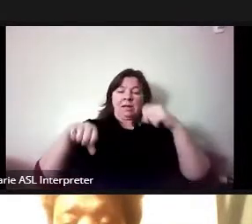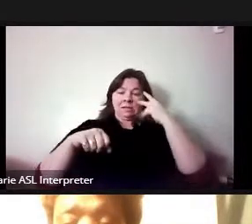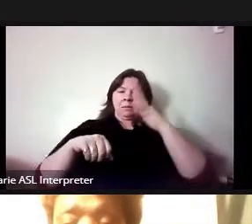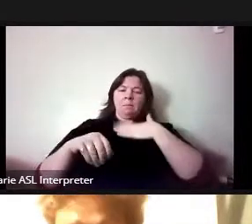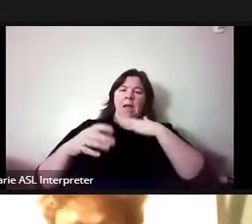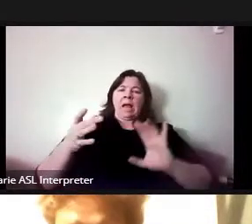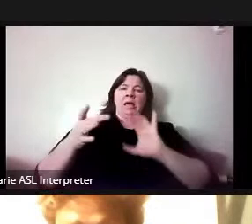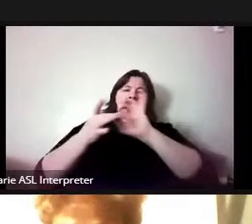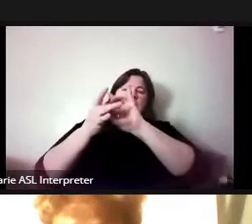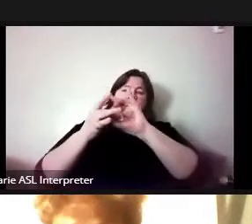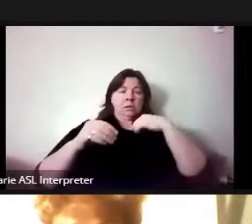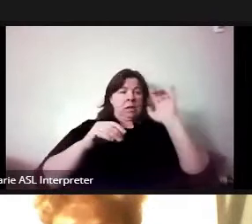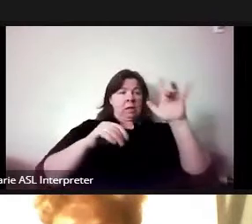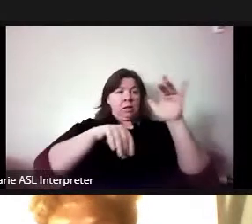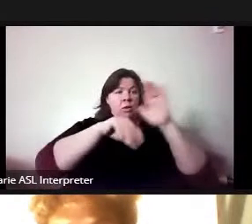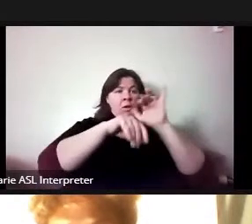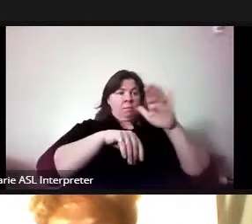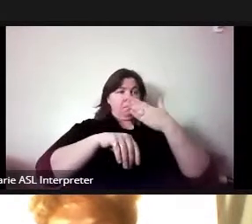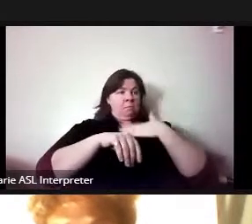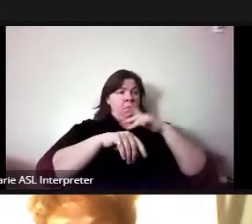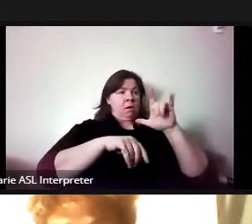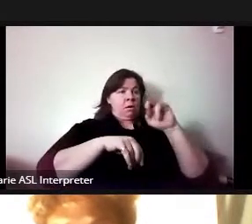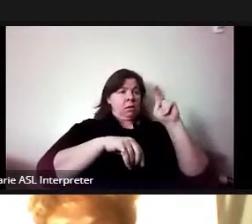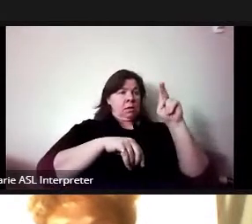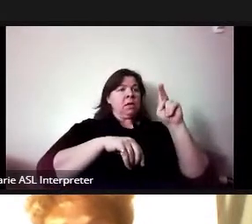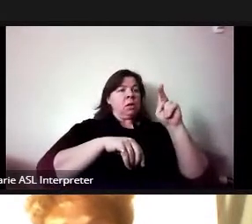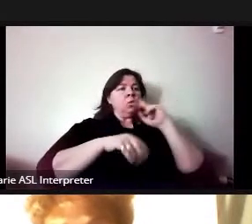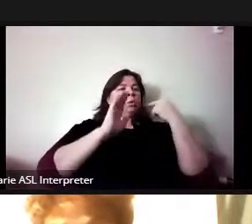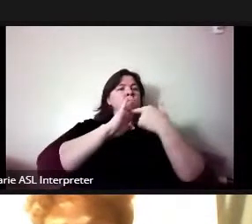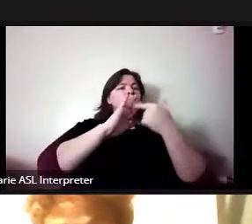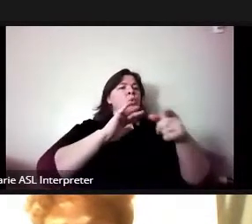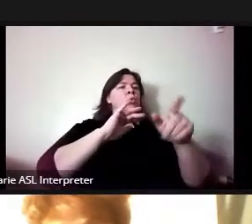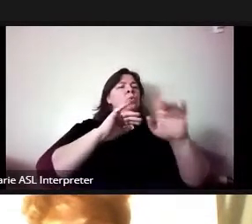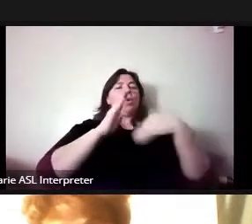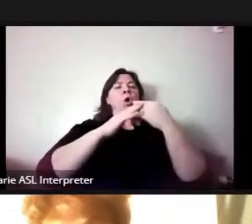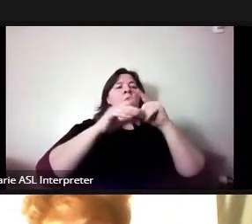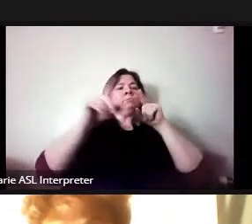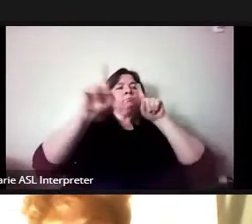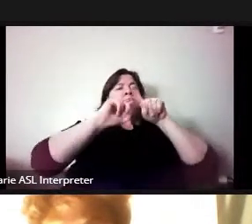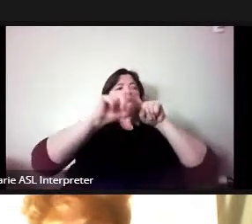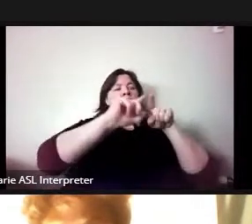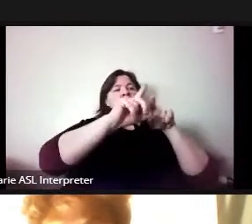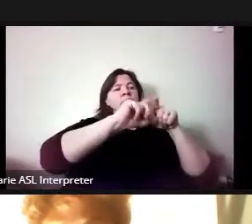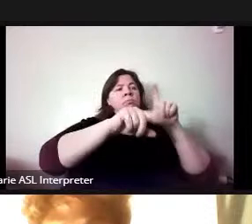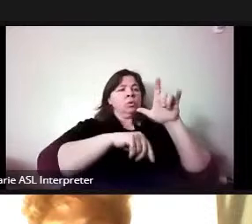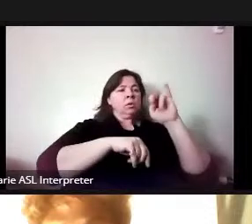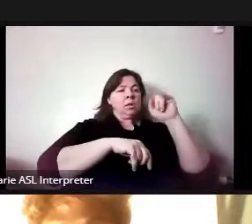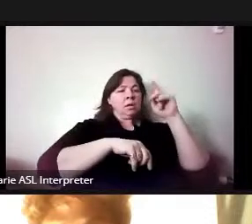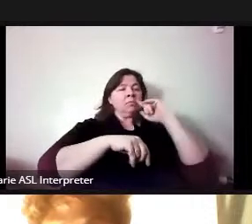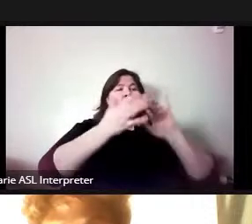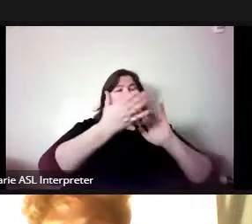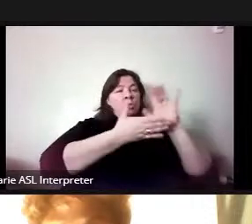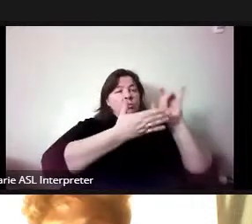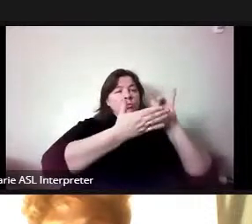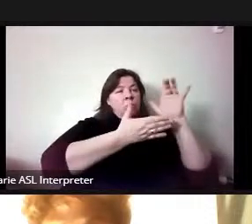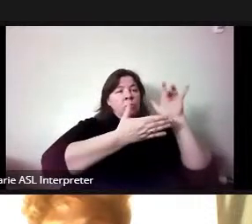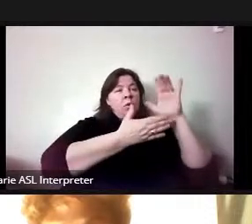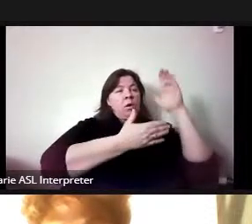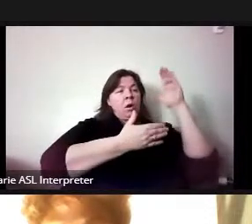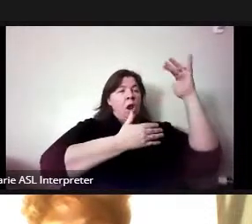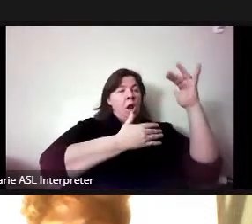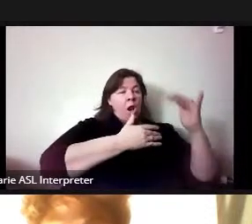Links. You click on My Links, and it will show you all the different links, but I'll just say scroll all the way down to the